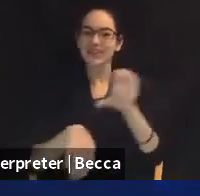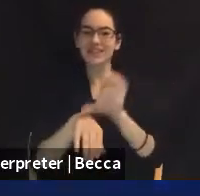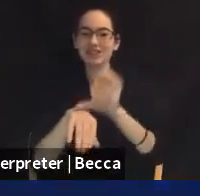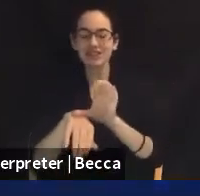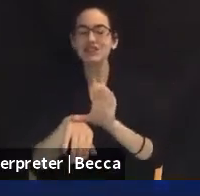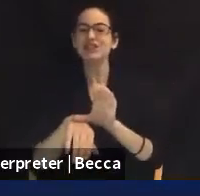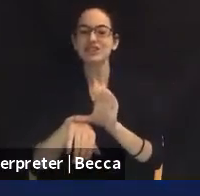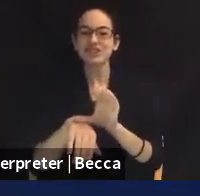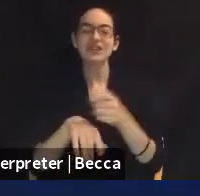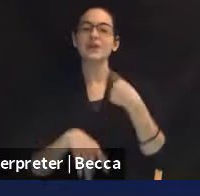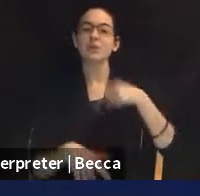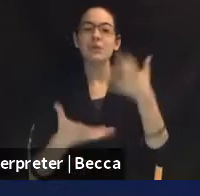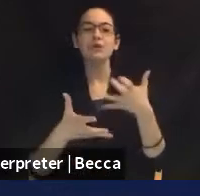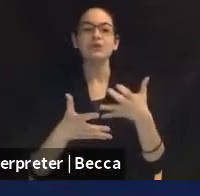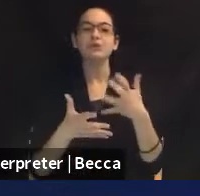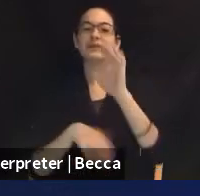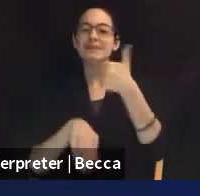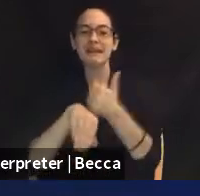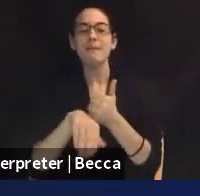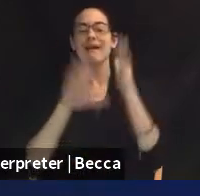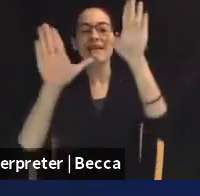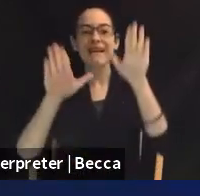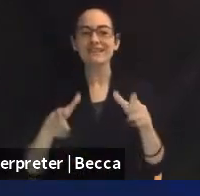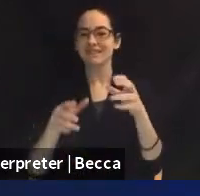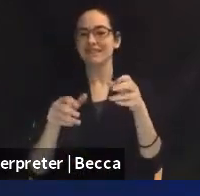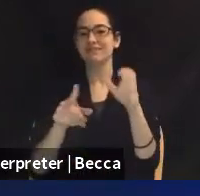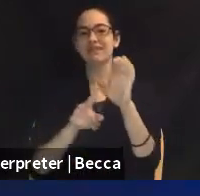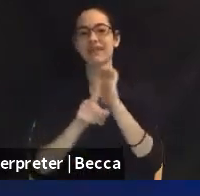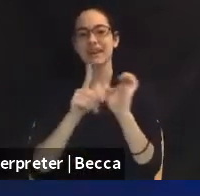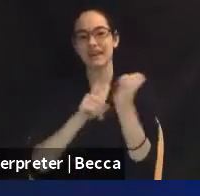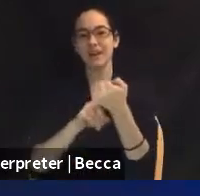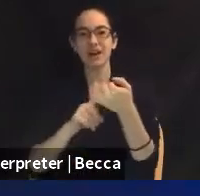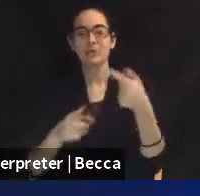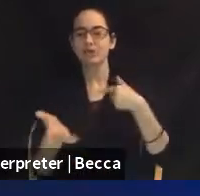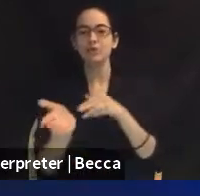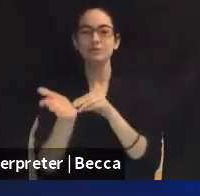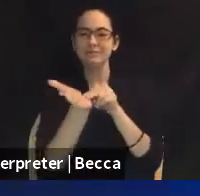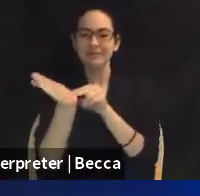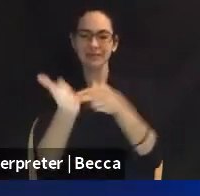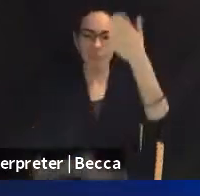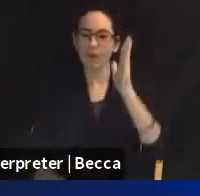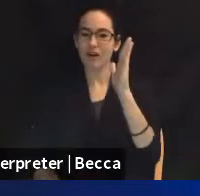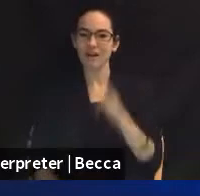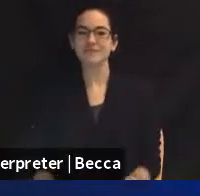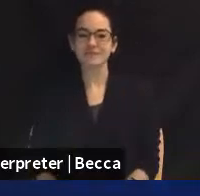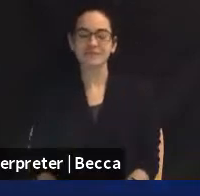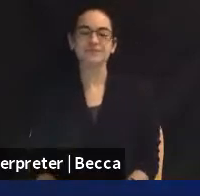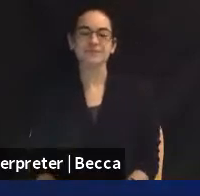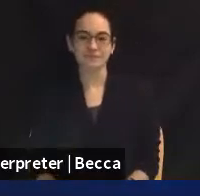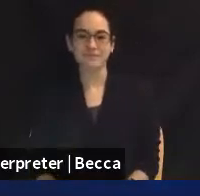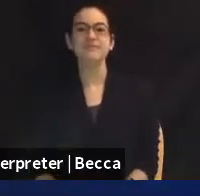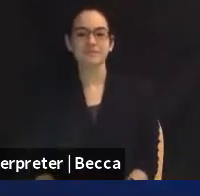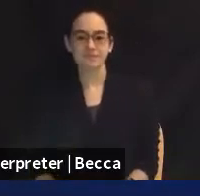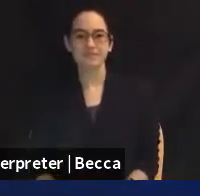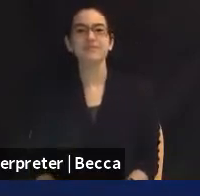creating excellent environments like this one where we can explore who God is, what he's like, and ultimately discover, like so many of us have,